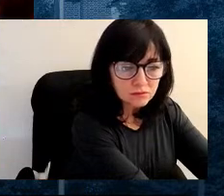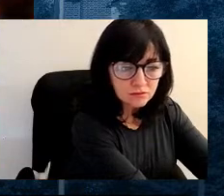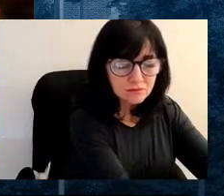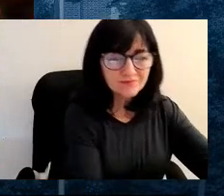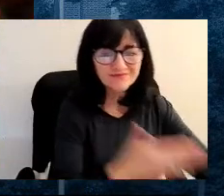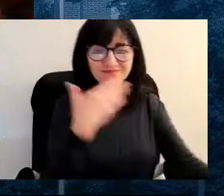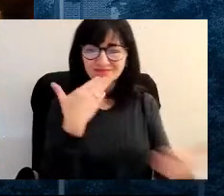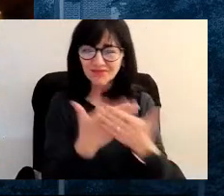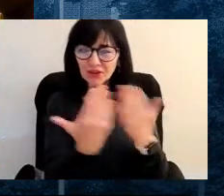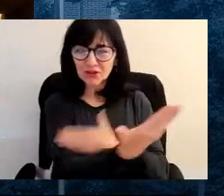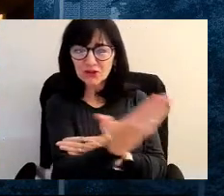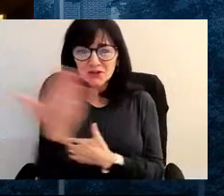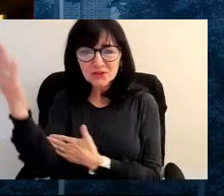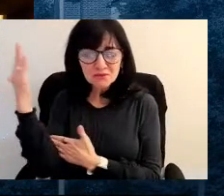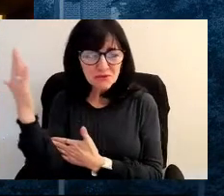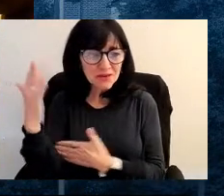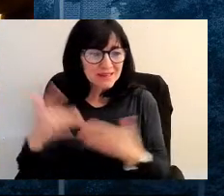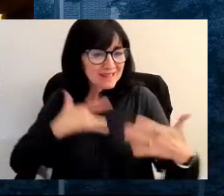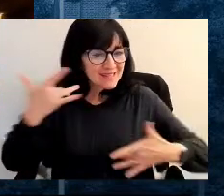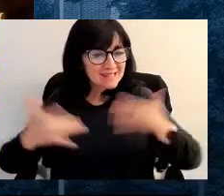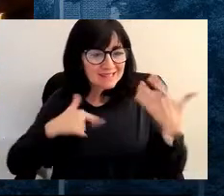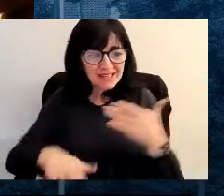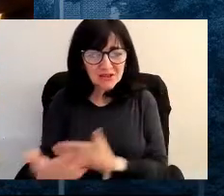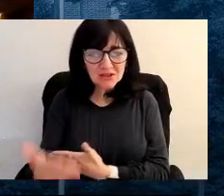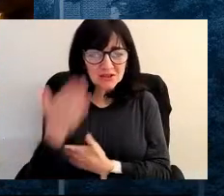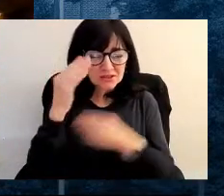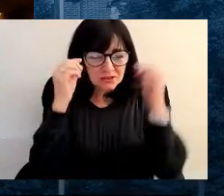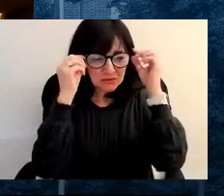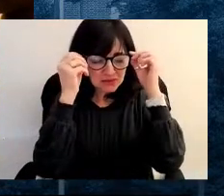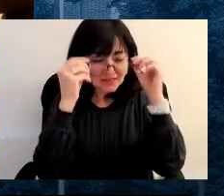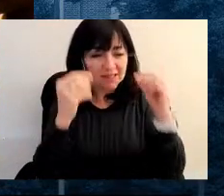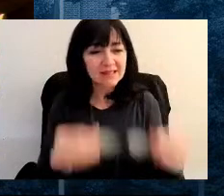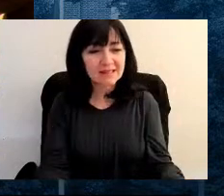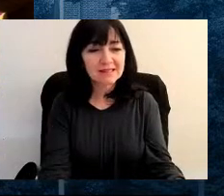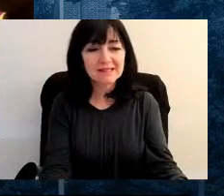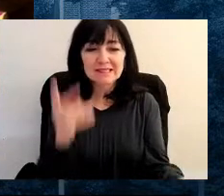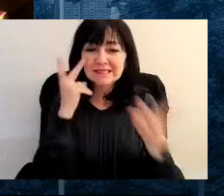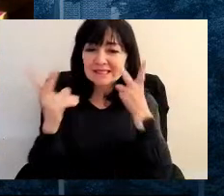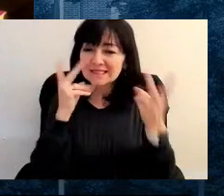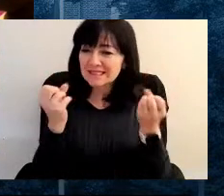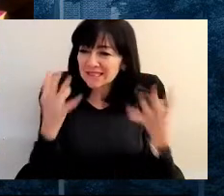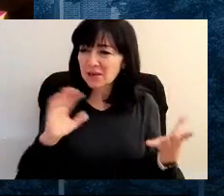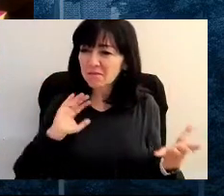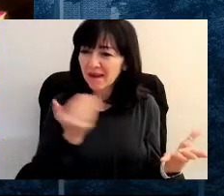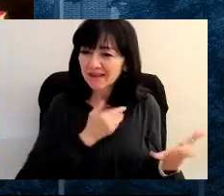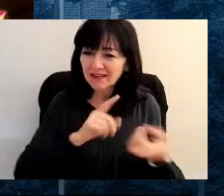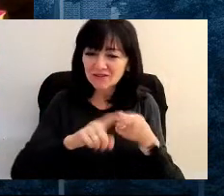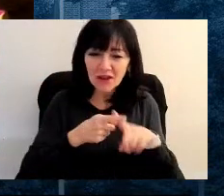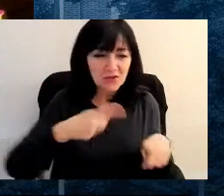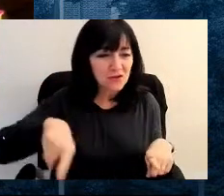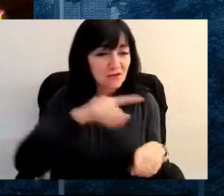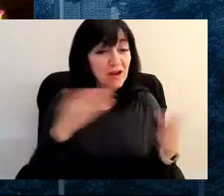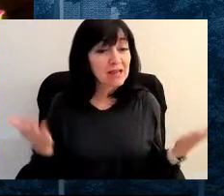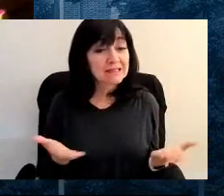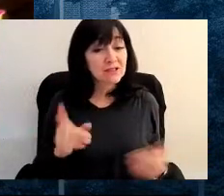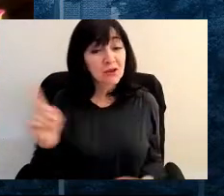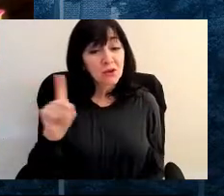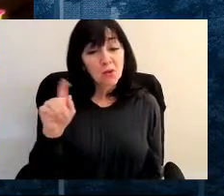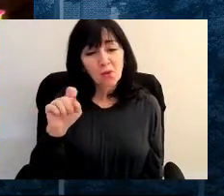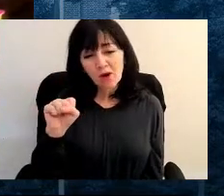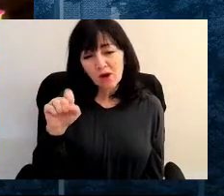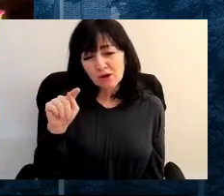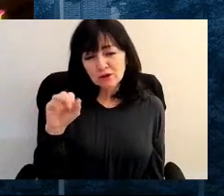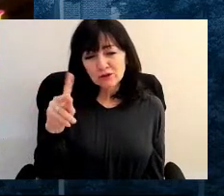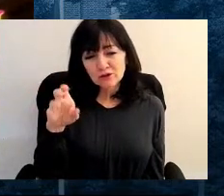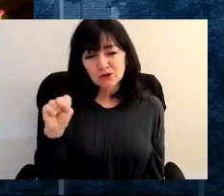Good morning, everyone. What an exciting morning to see so many of our friends from across the state joining us here at Stokes Elementary School in the Cesar Rodney